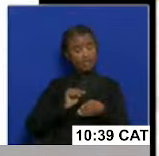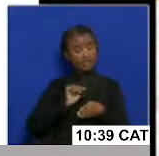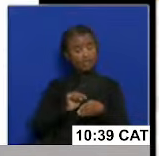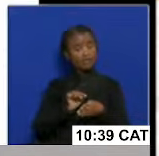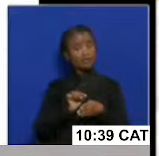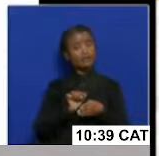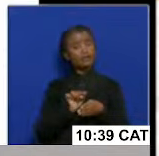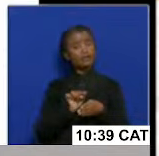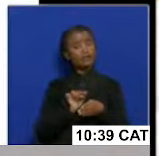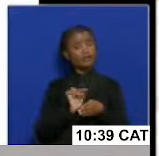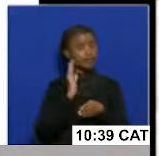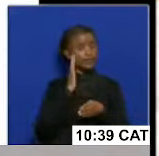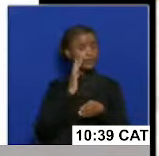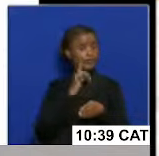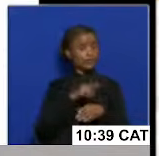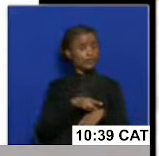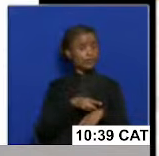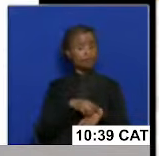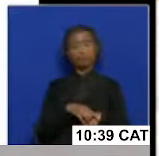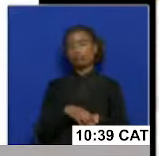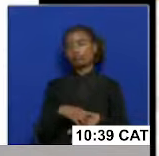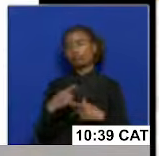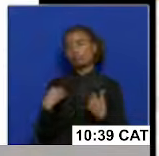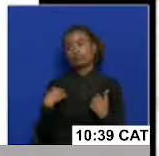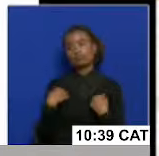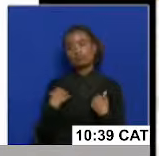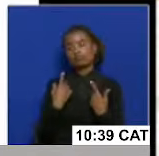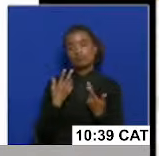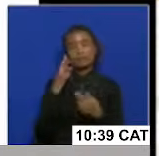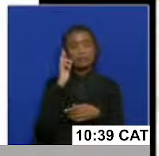I can't remember well in the morning how.